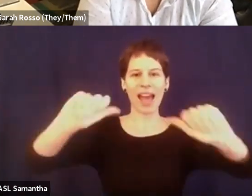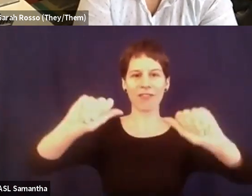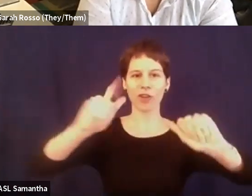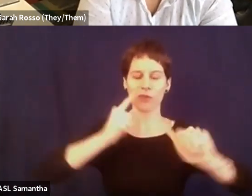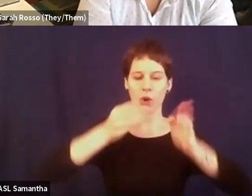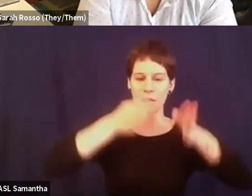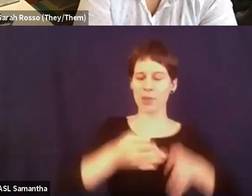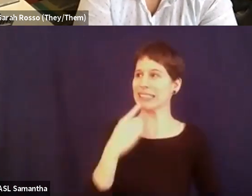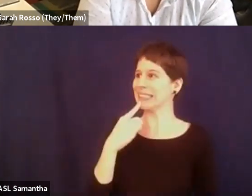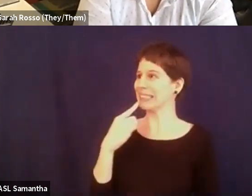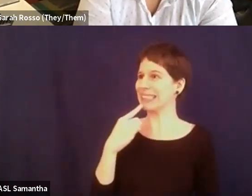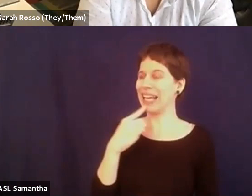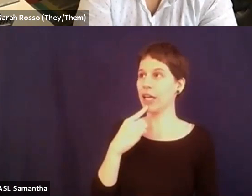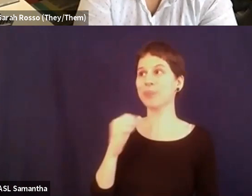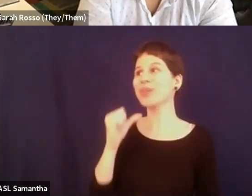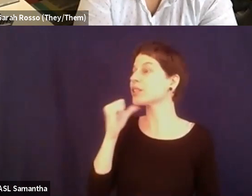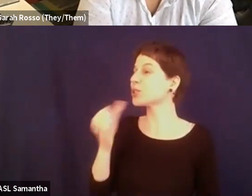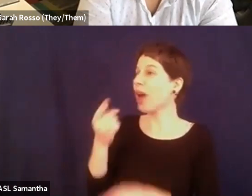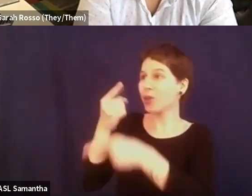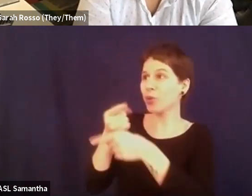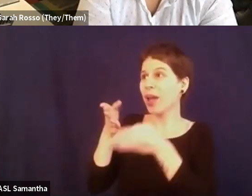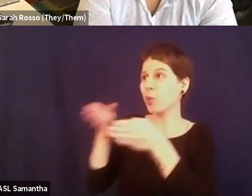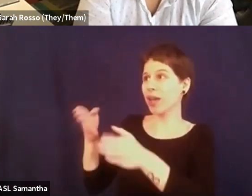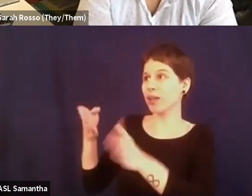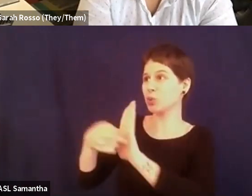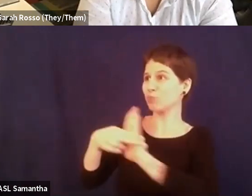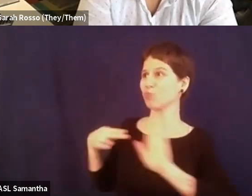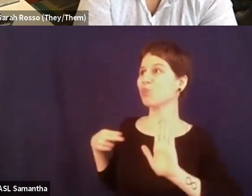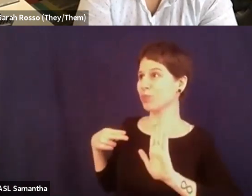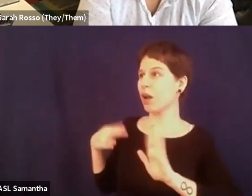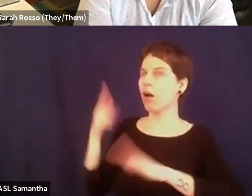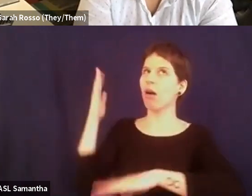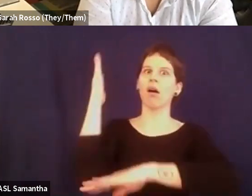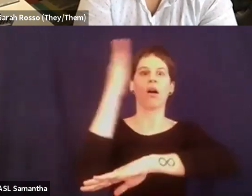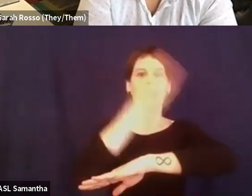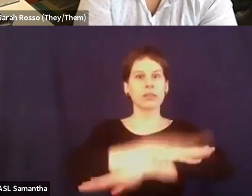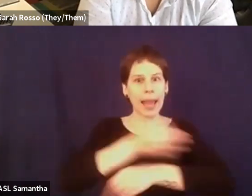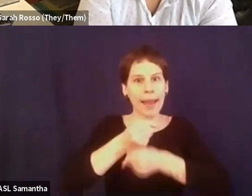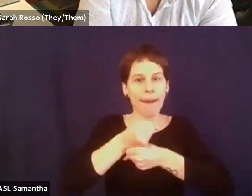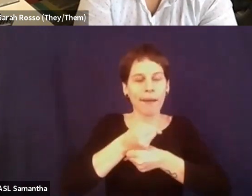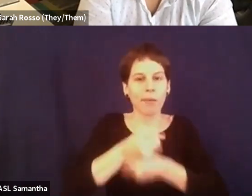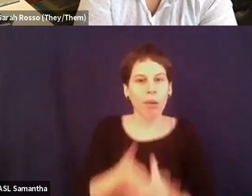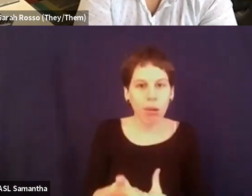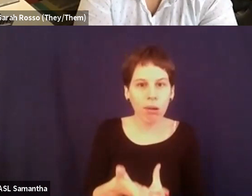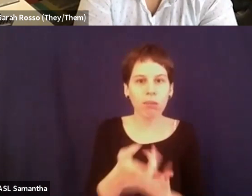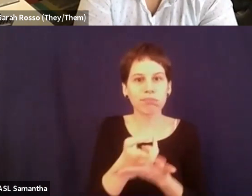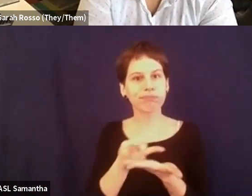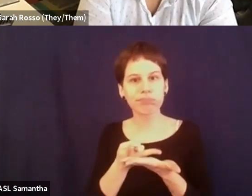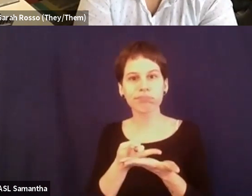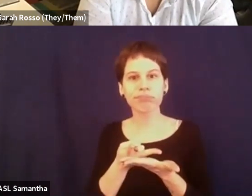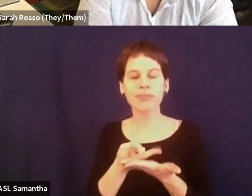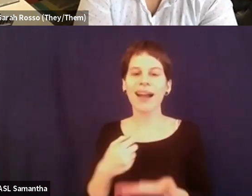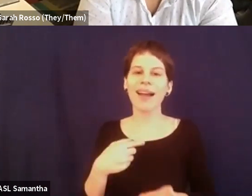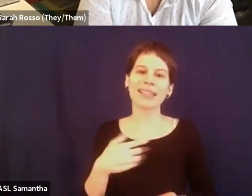to say, that's not the right way to refer to me, because they're doing it all day. So the reason that I don't say anything is because it would take my time and